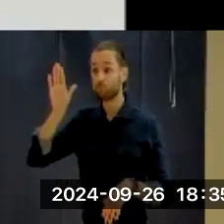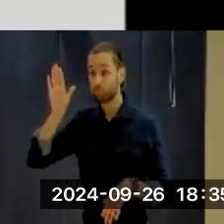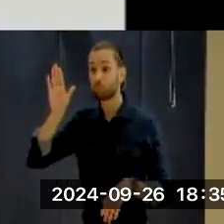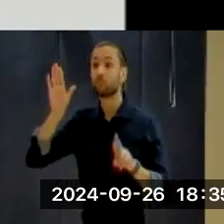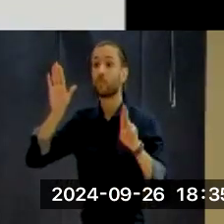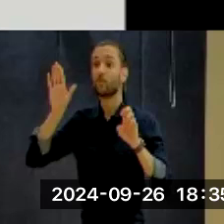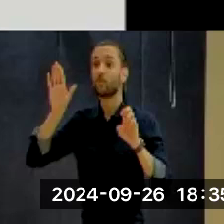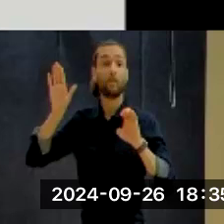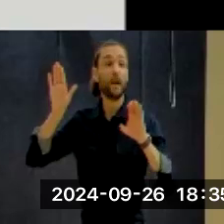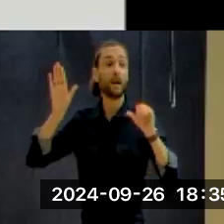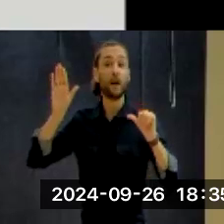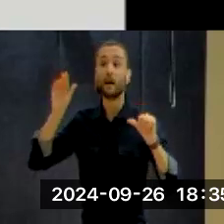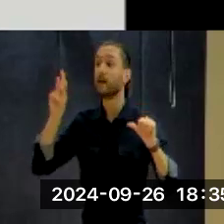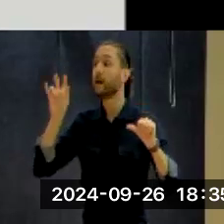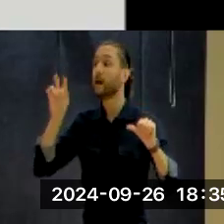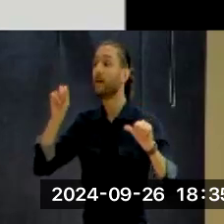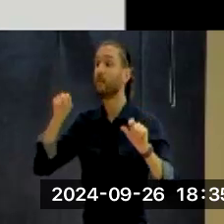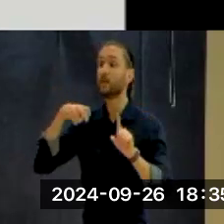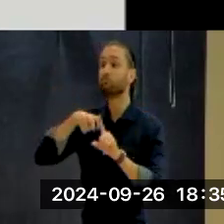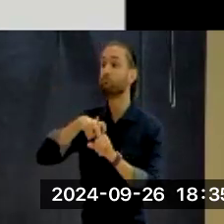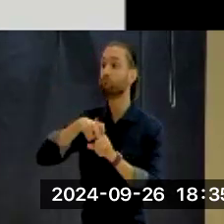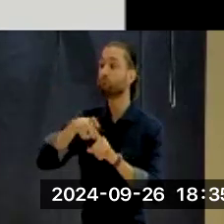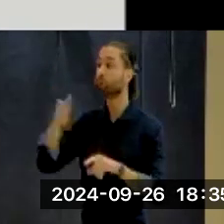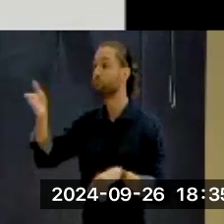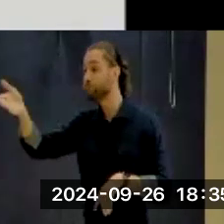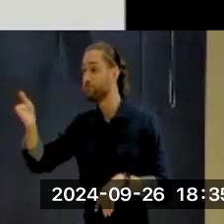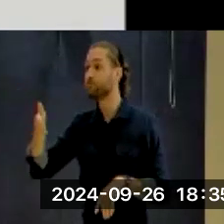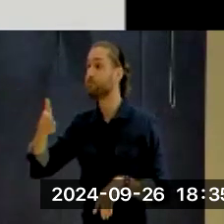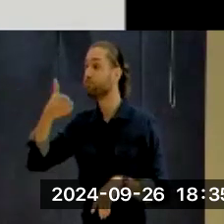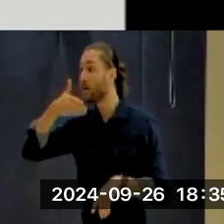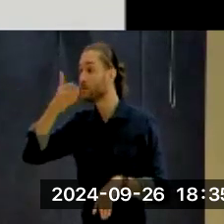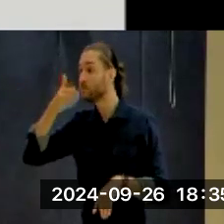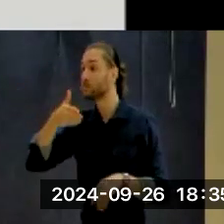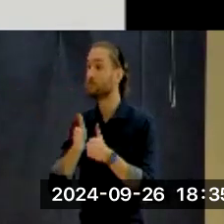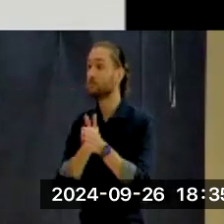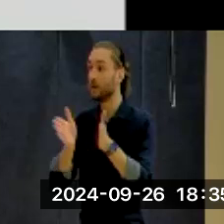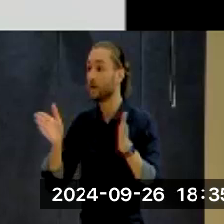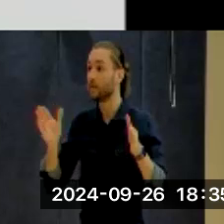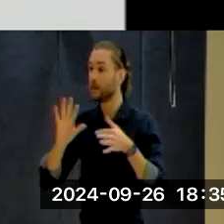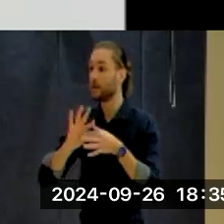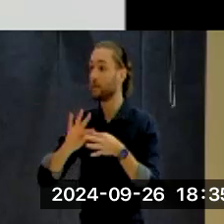or Kevin, if you want to start with, why don't we in the front row start with public comments?